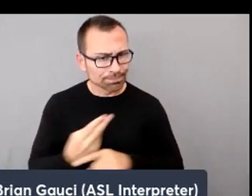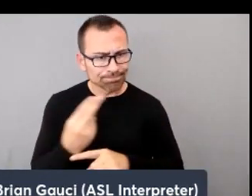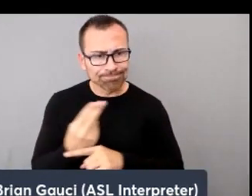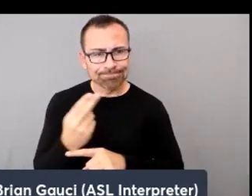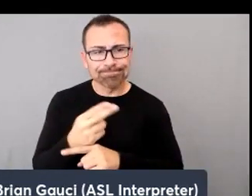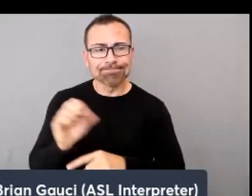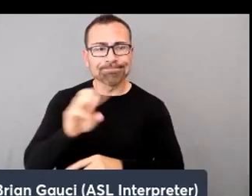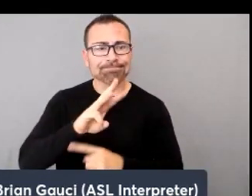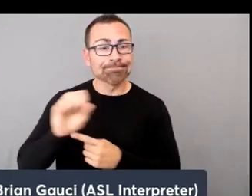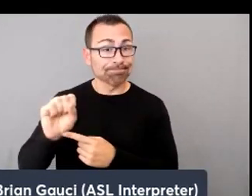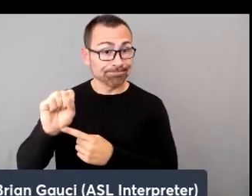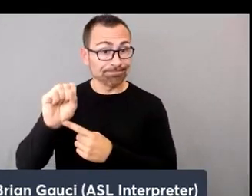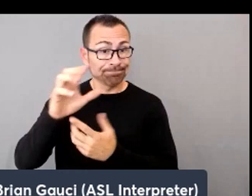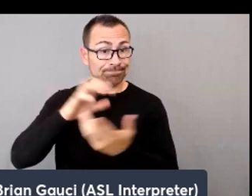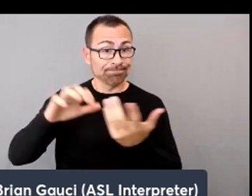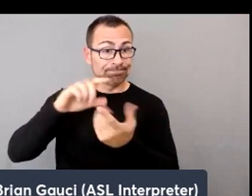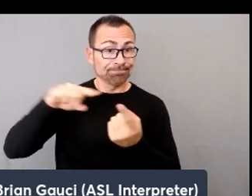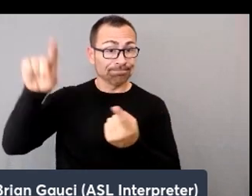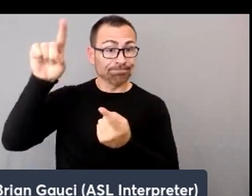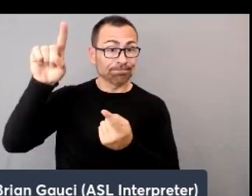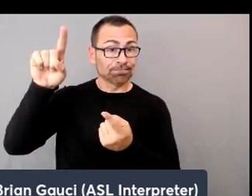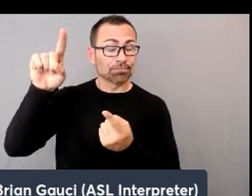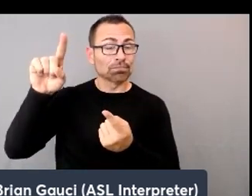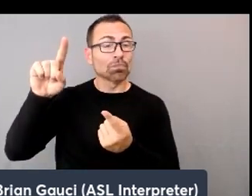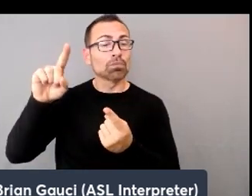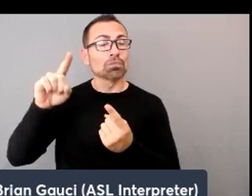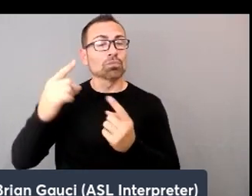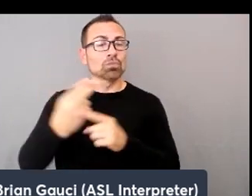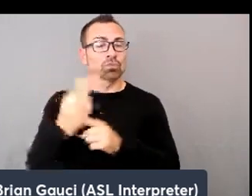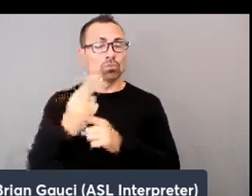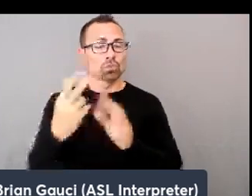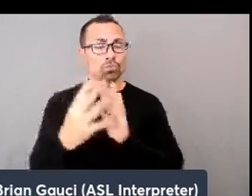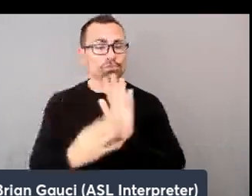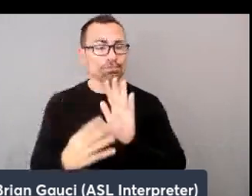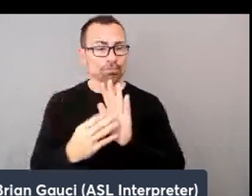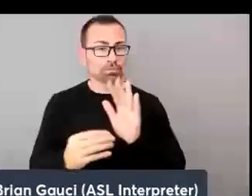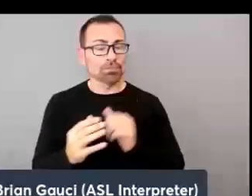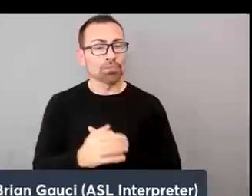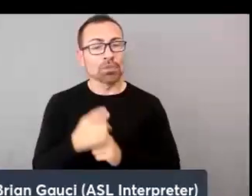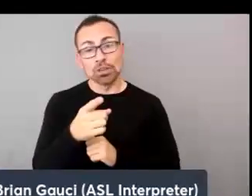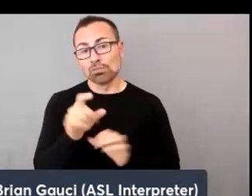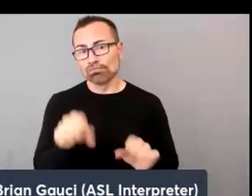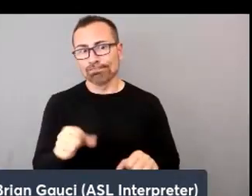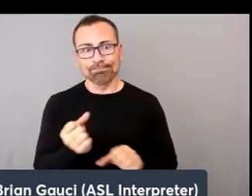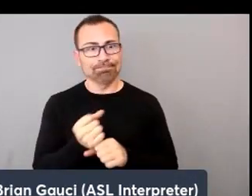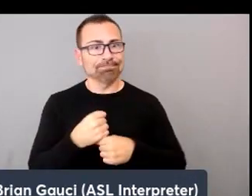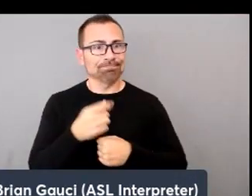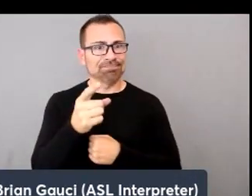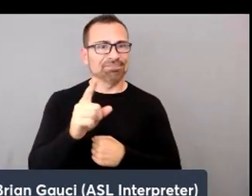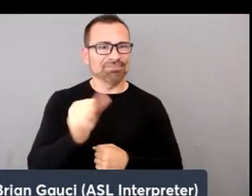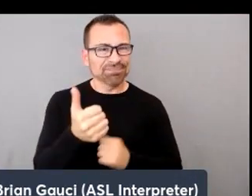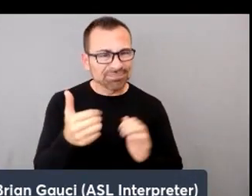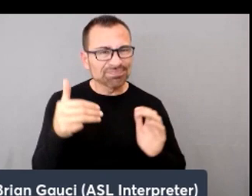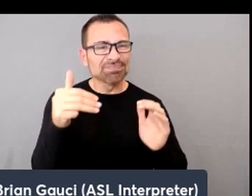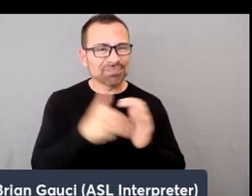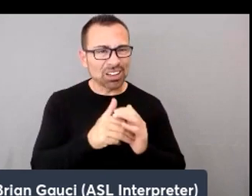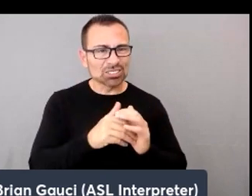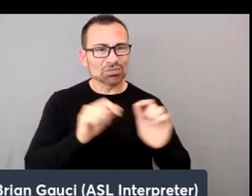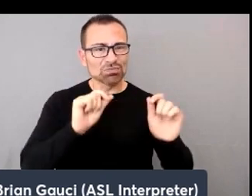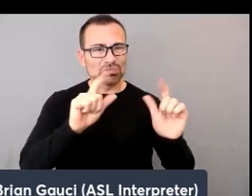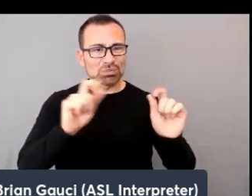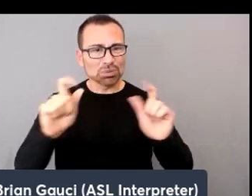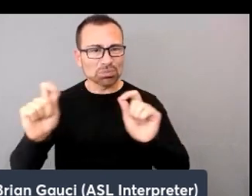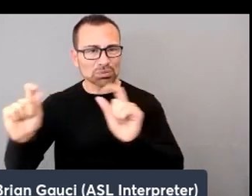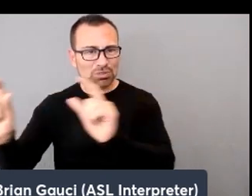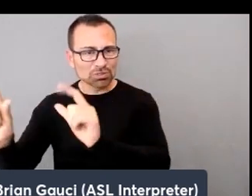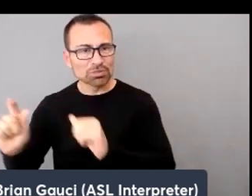AWS with Replicator so that you can generate these 10,000 frames there. But yeah,